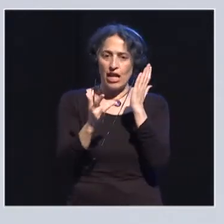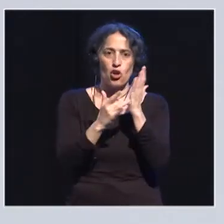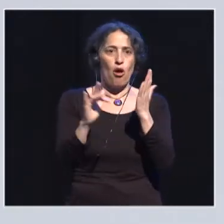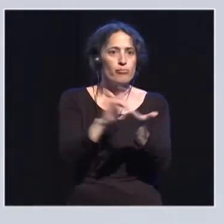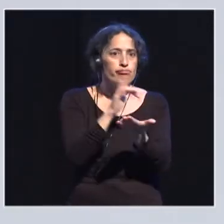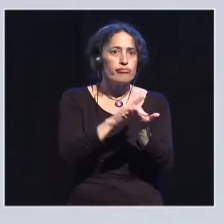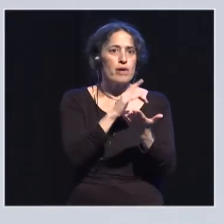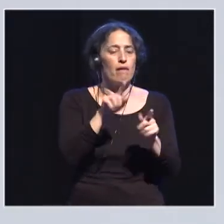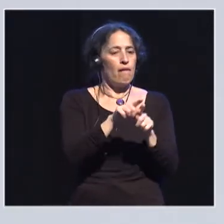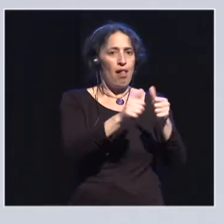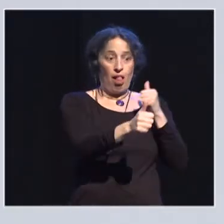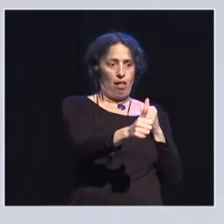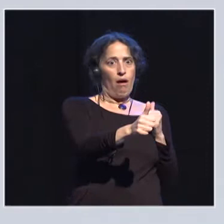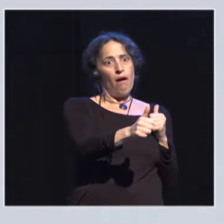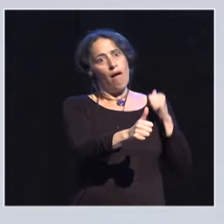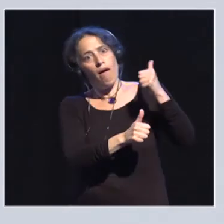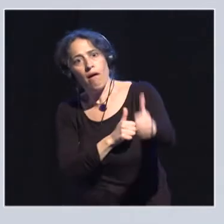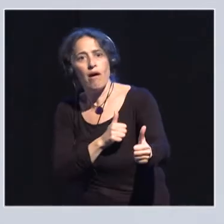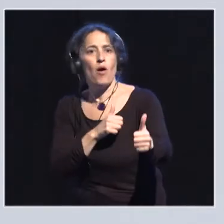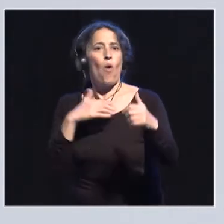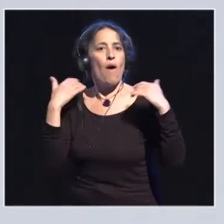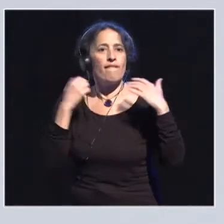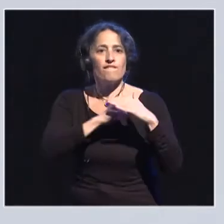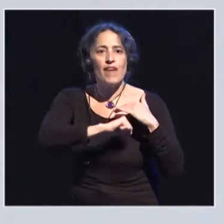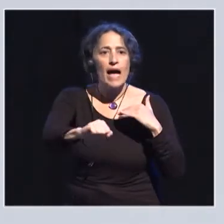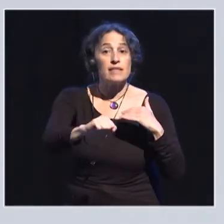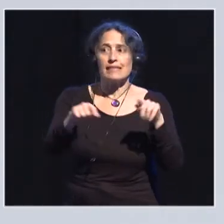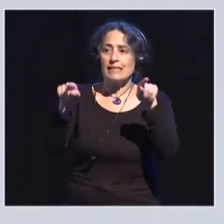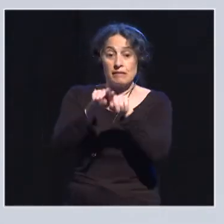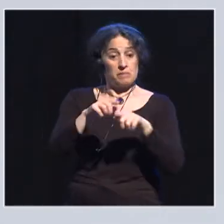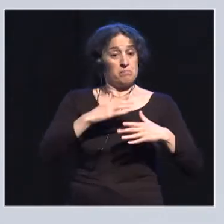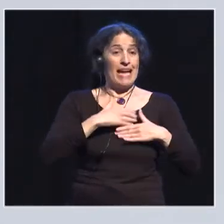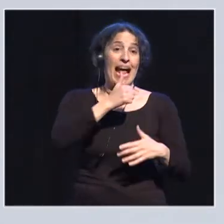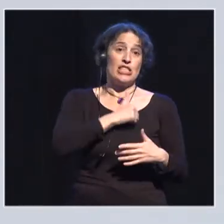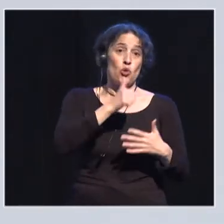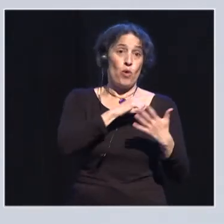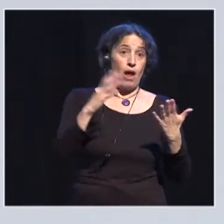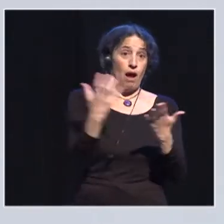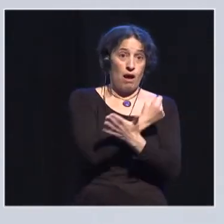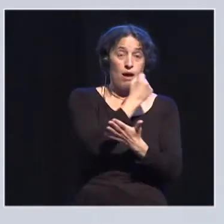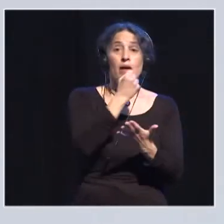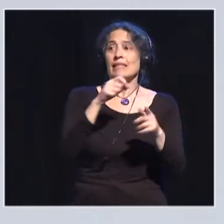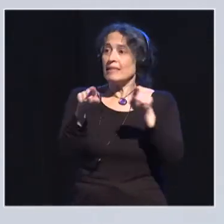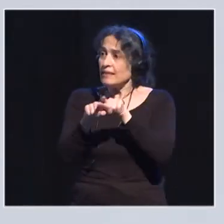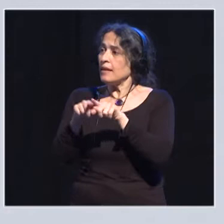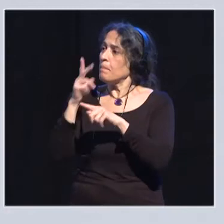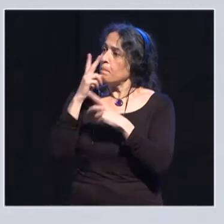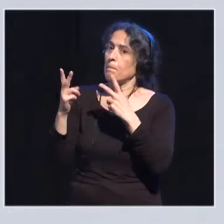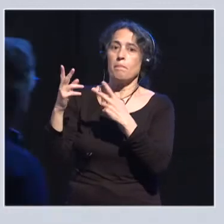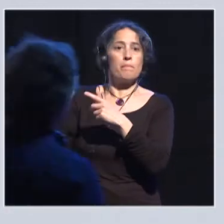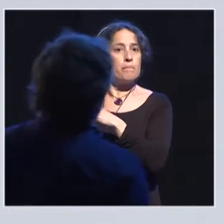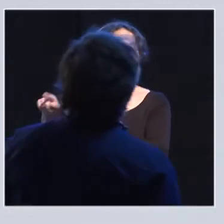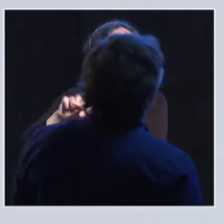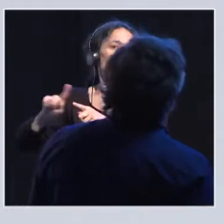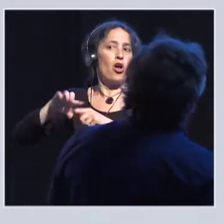it's possible, was possible in my country, why not in other countries? So we started